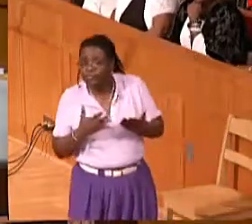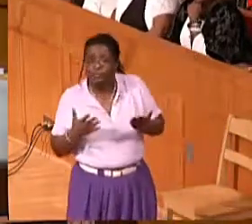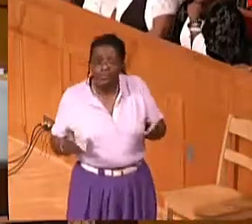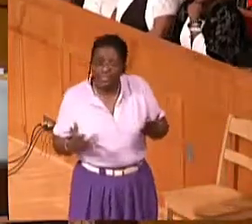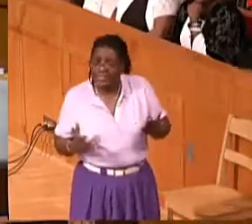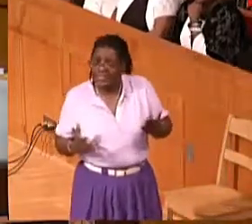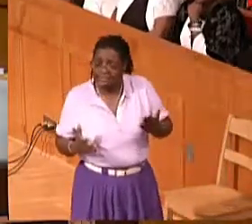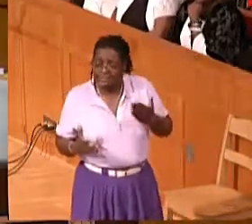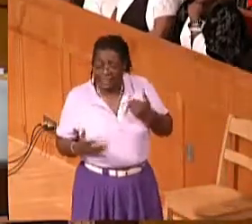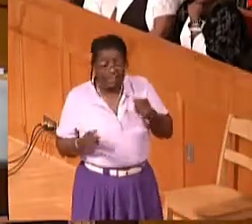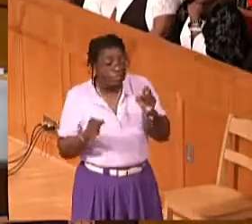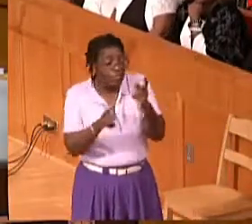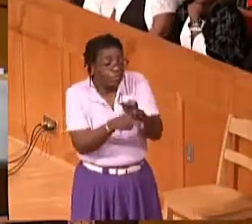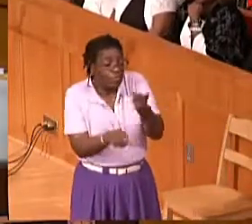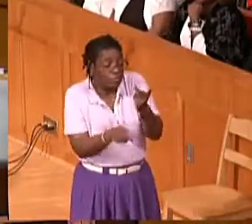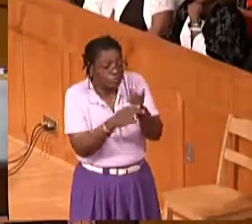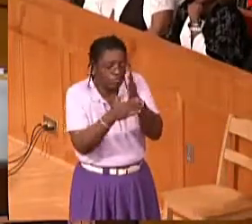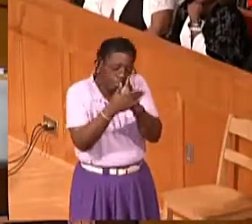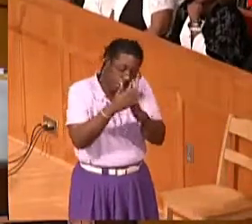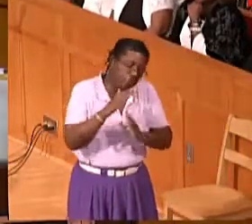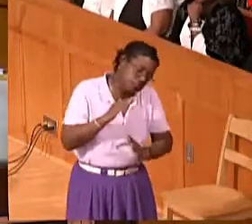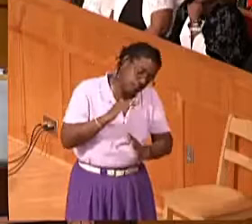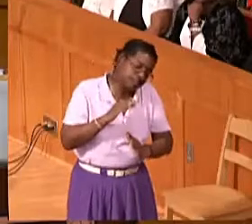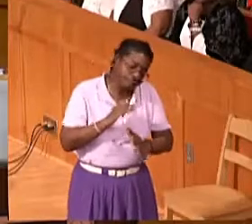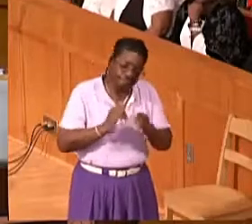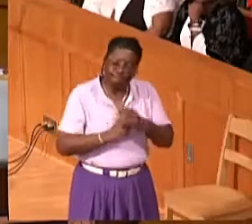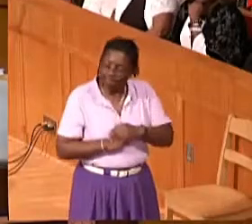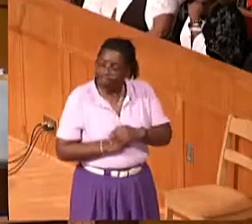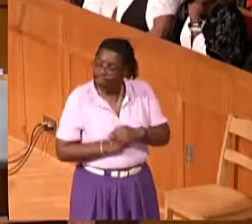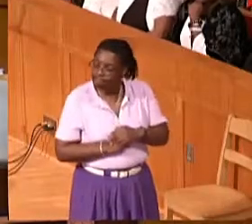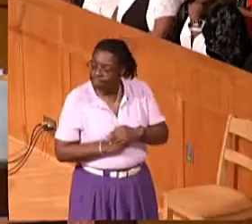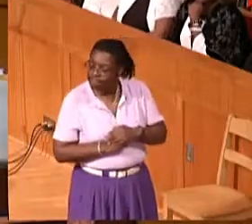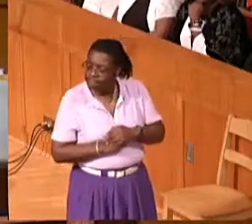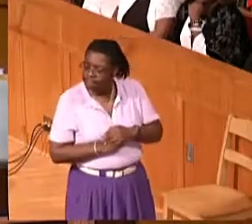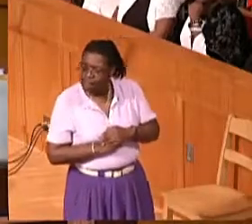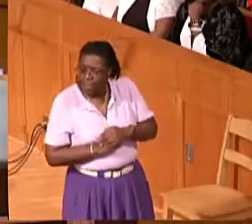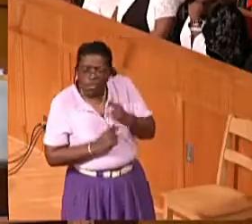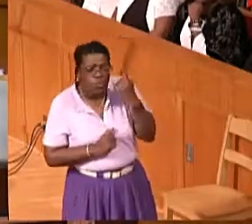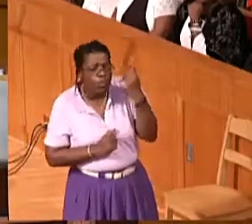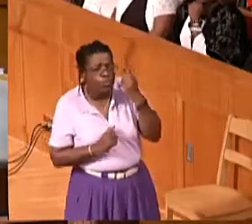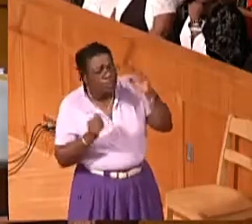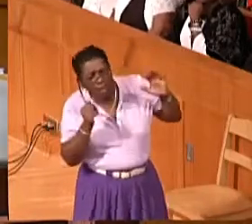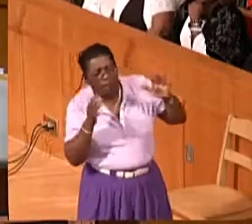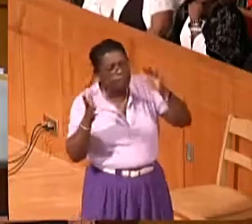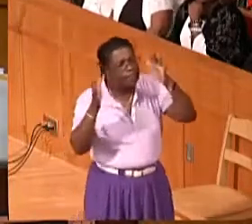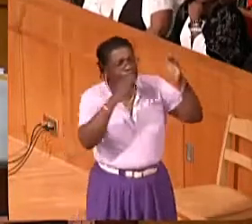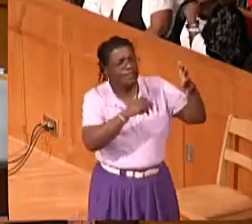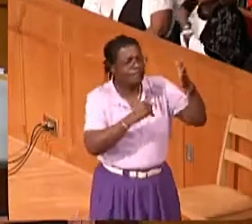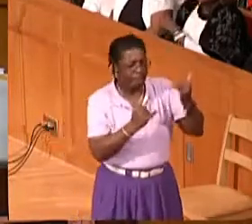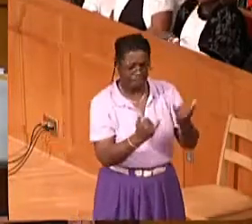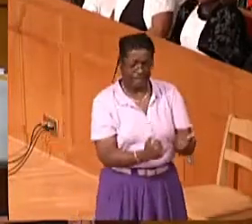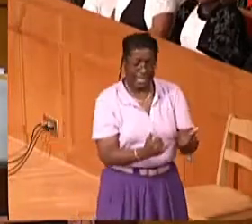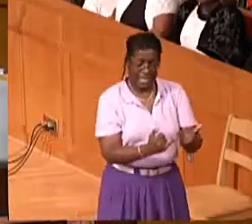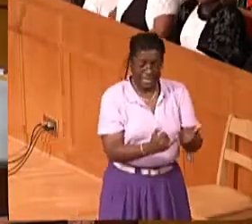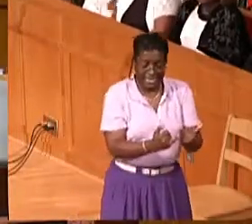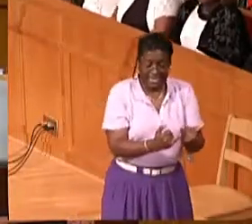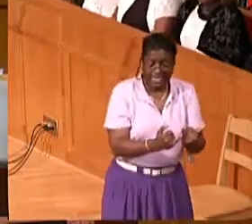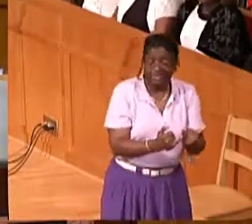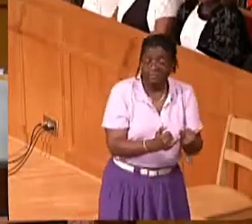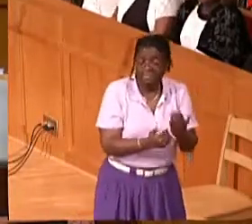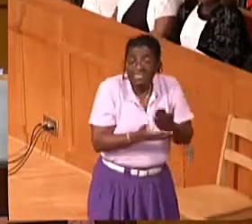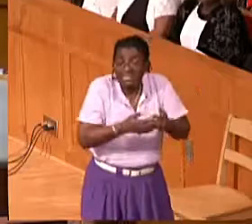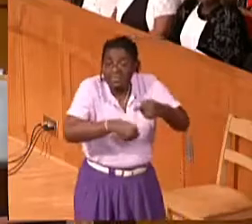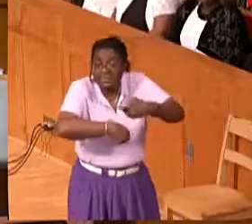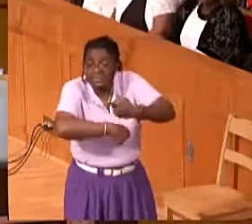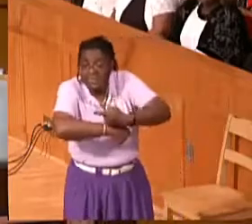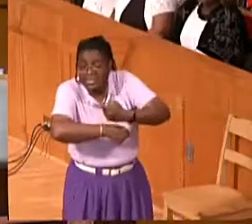us humble. Do I have a witness? You know why I praise him now? Because there were some days I went to school